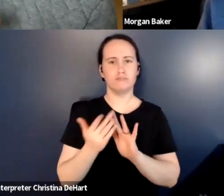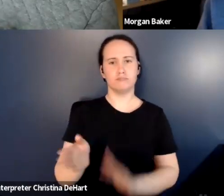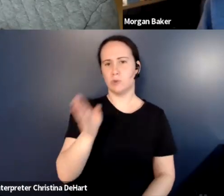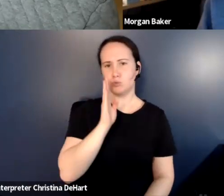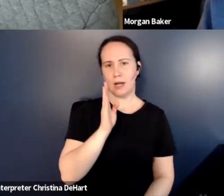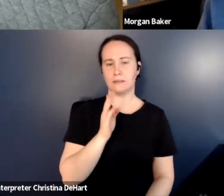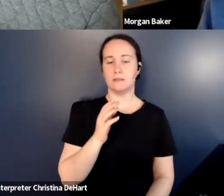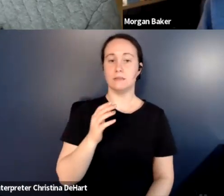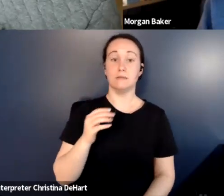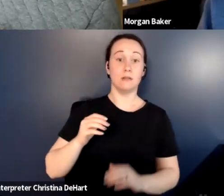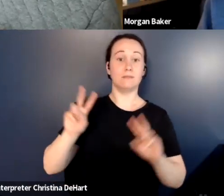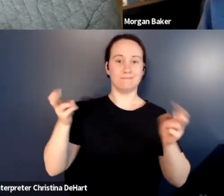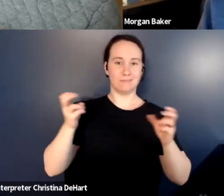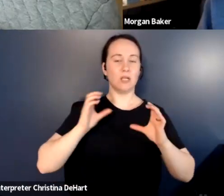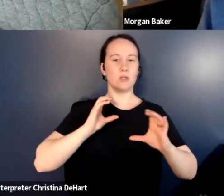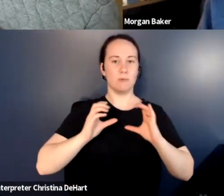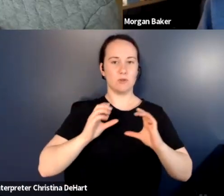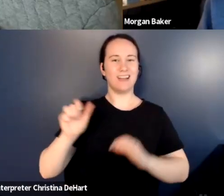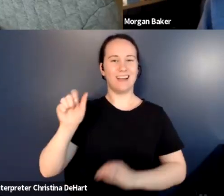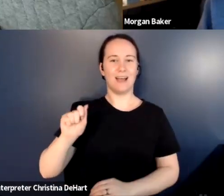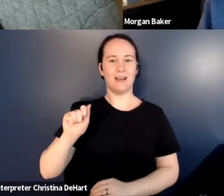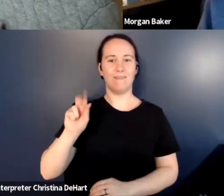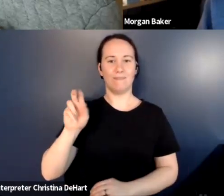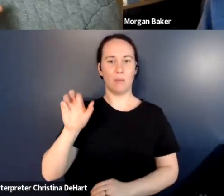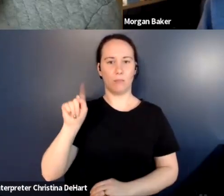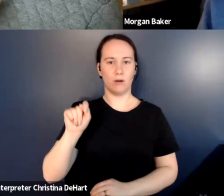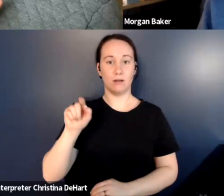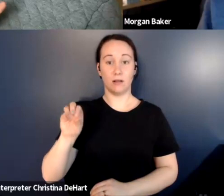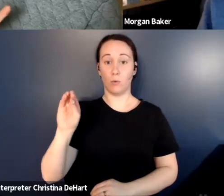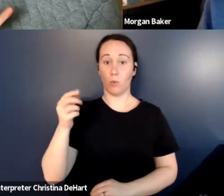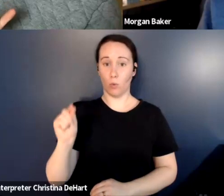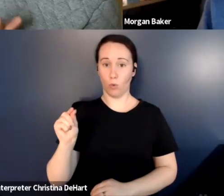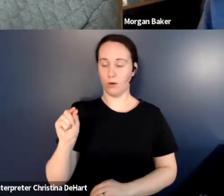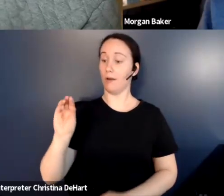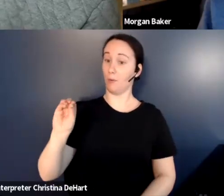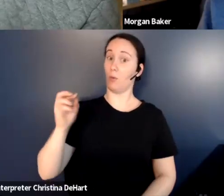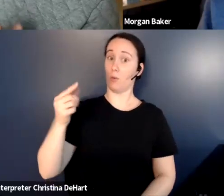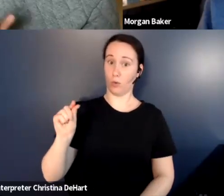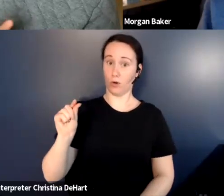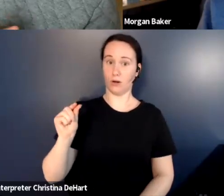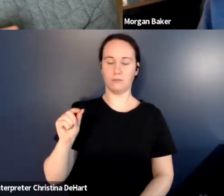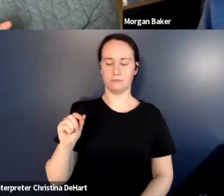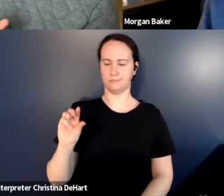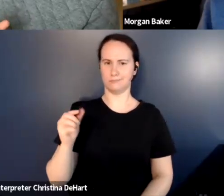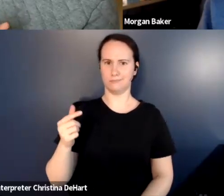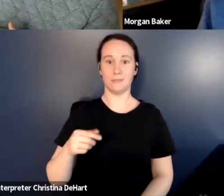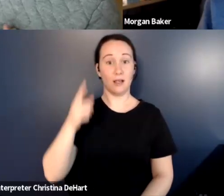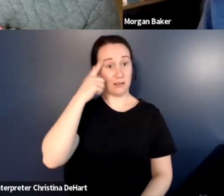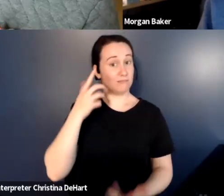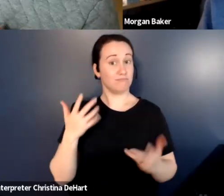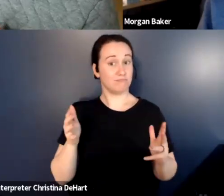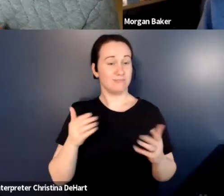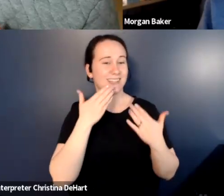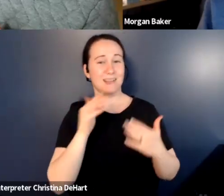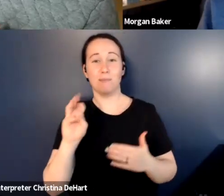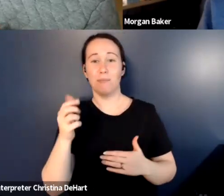out to communications@vibrant.org with any questions that you might have. And I think that is it. Thank you so much, Morgan, as always,